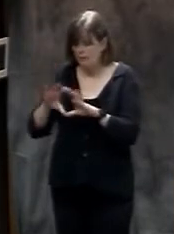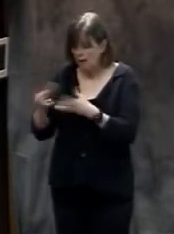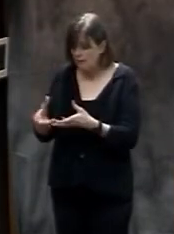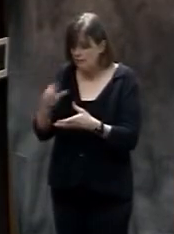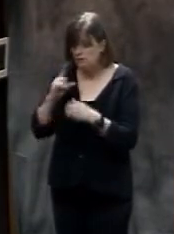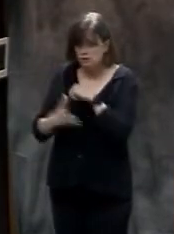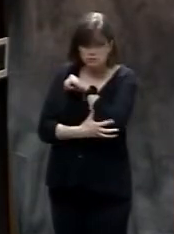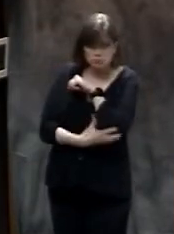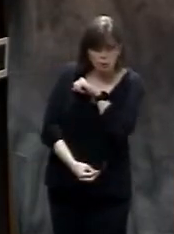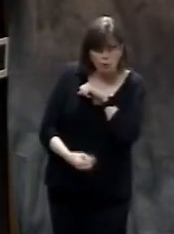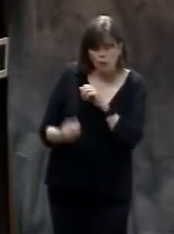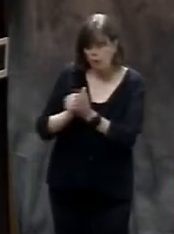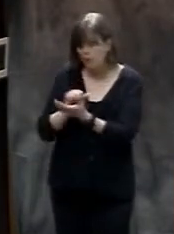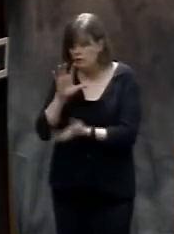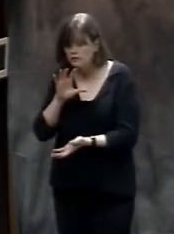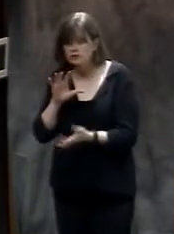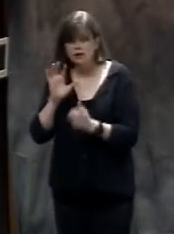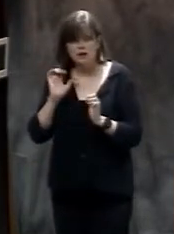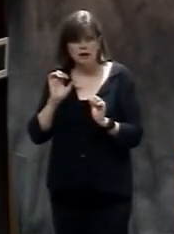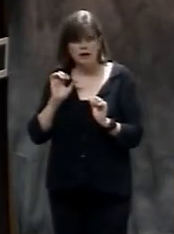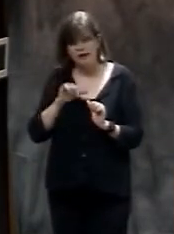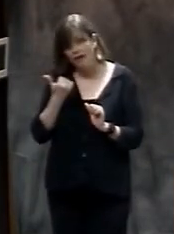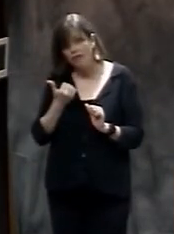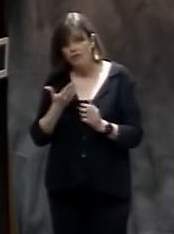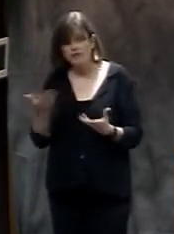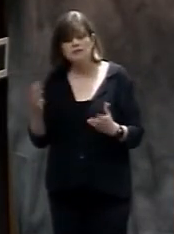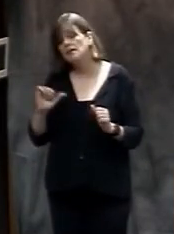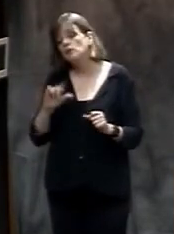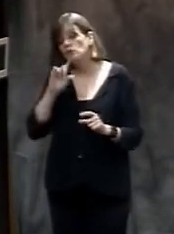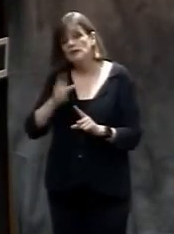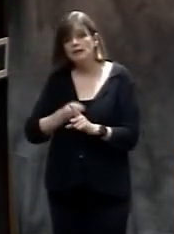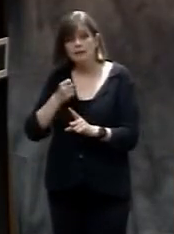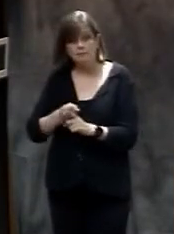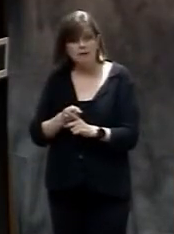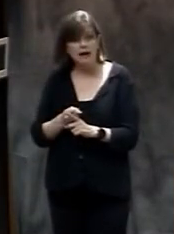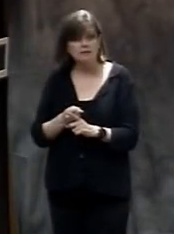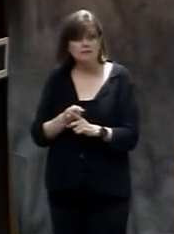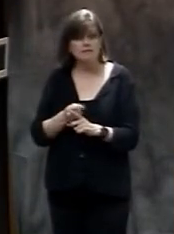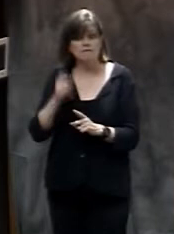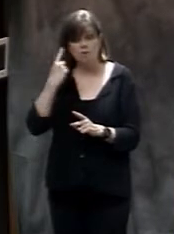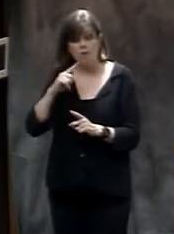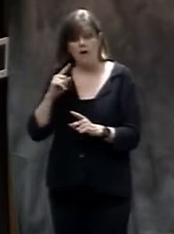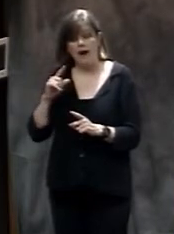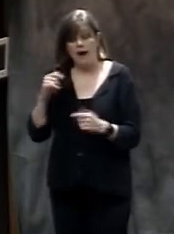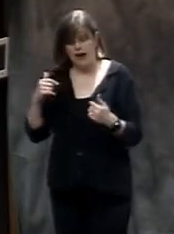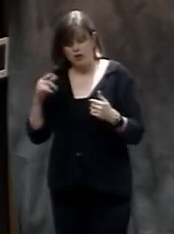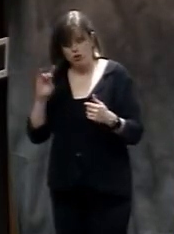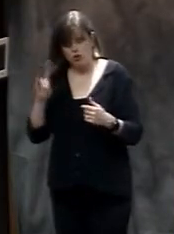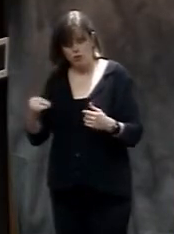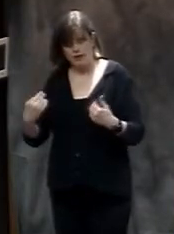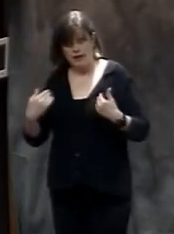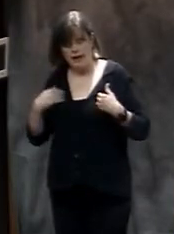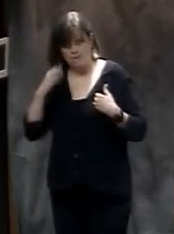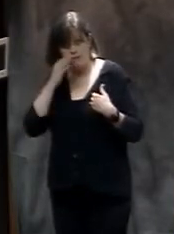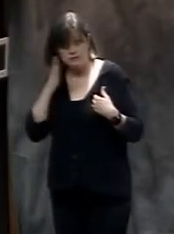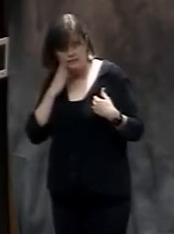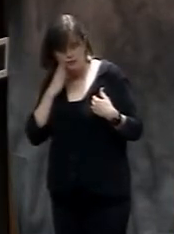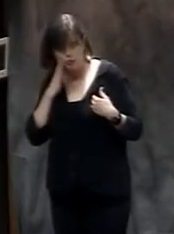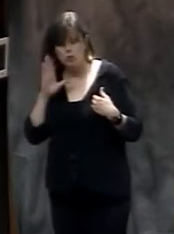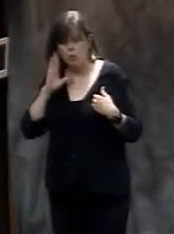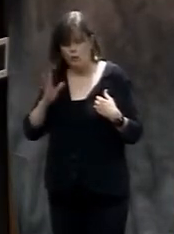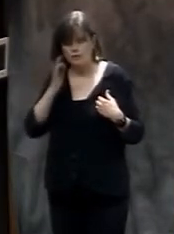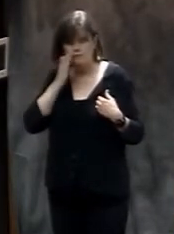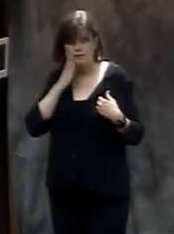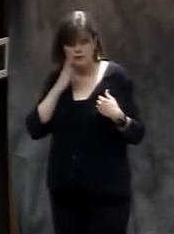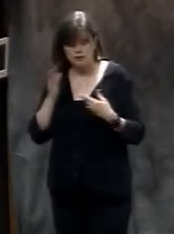factors have profound impacts on risk for having mosquitoes and virus transmission. And so that's really at the core of what Mary does. And so I'm going to